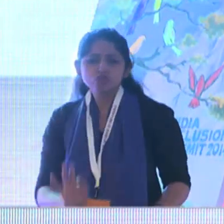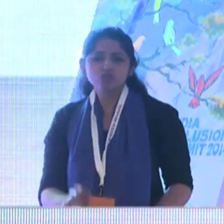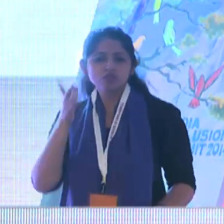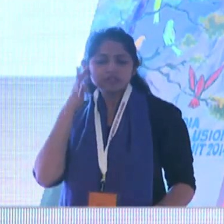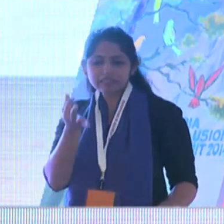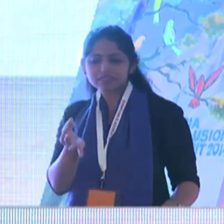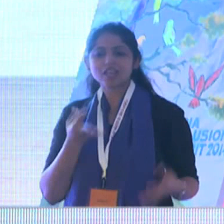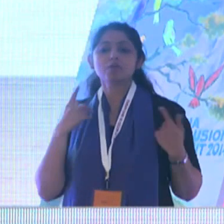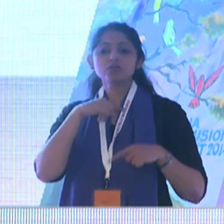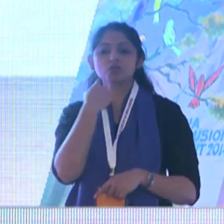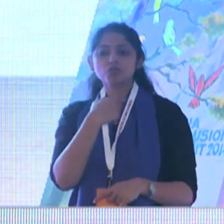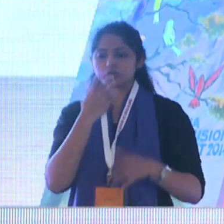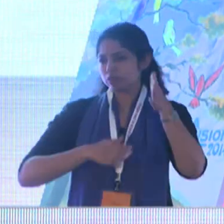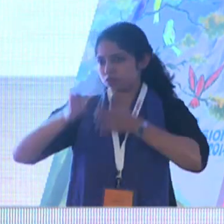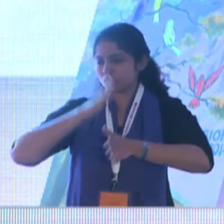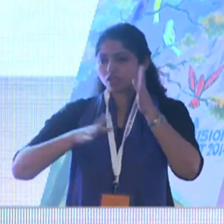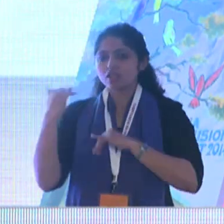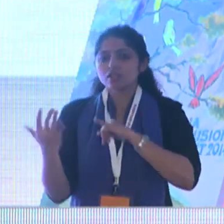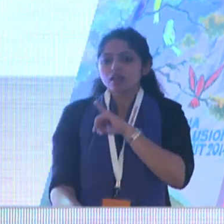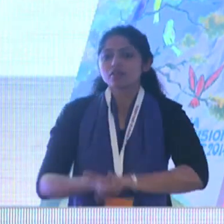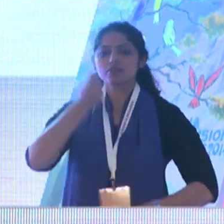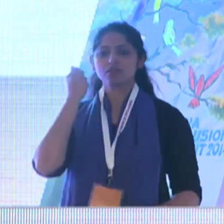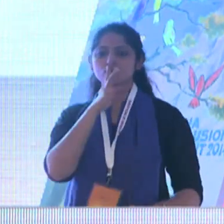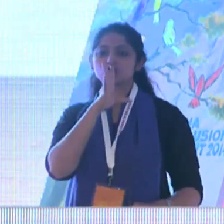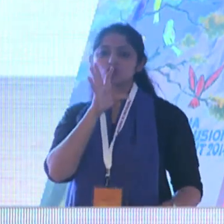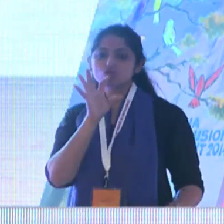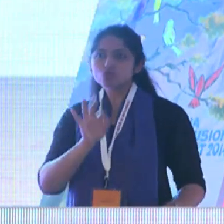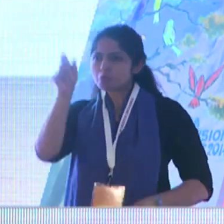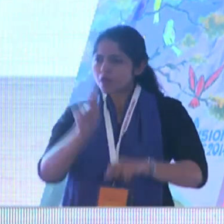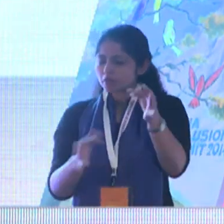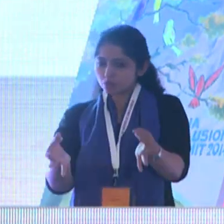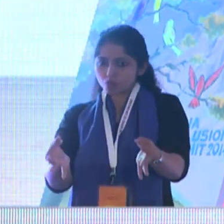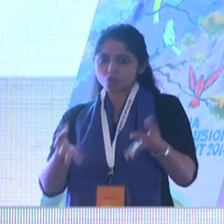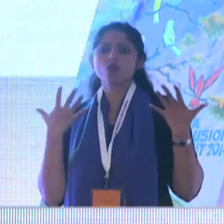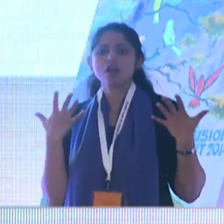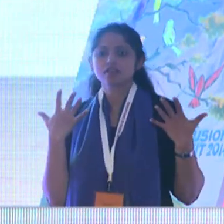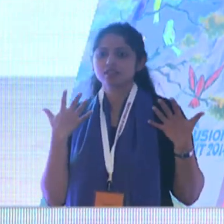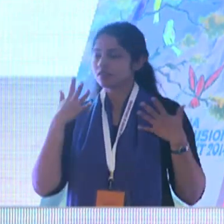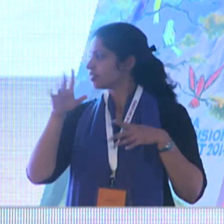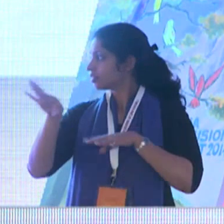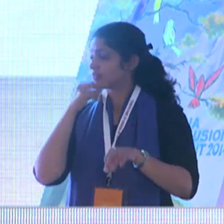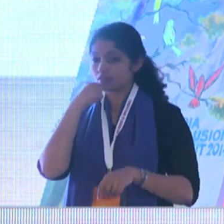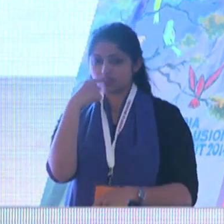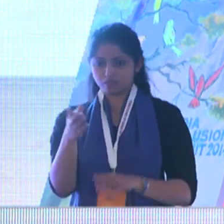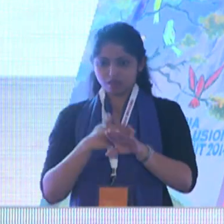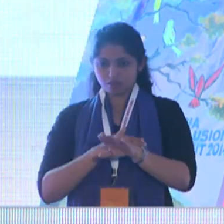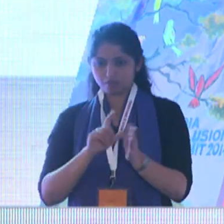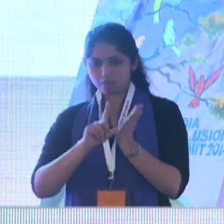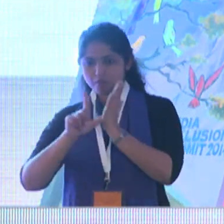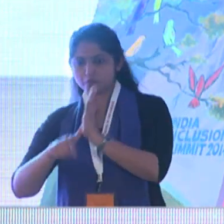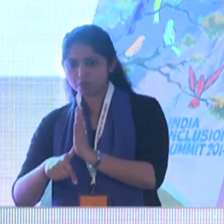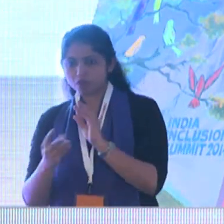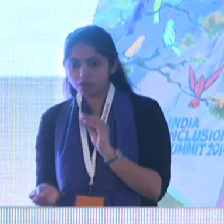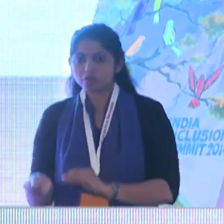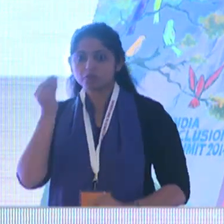amazing Indians. And we found some incredible stories. And before I speak further, I